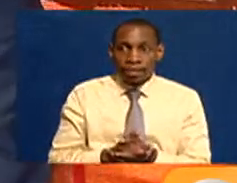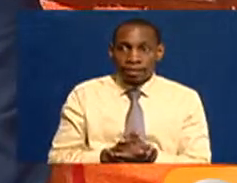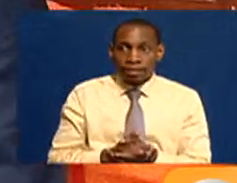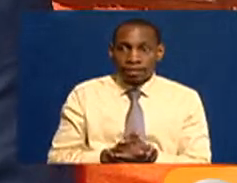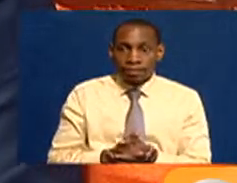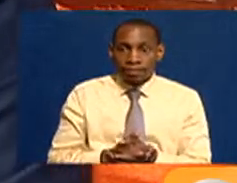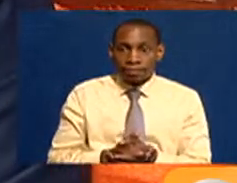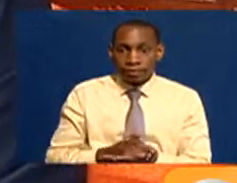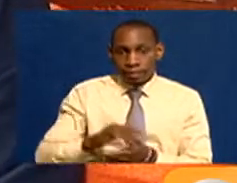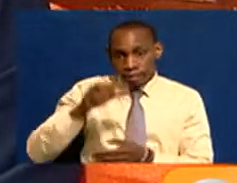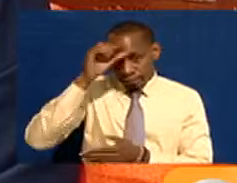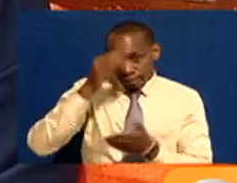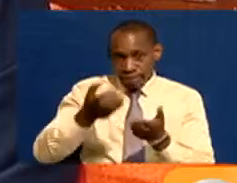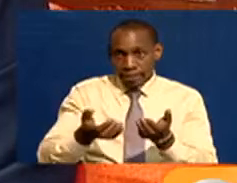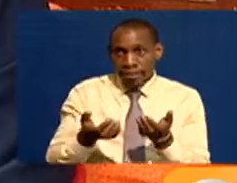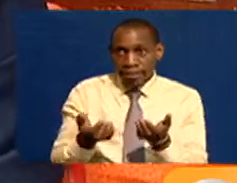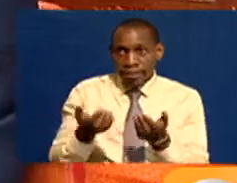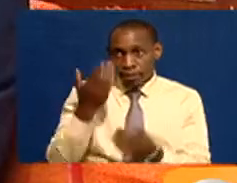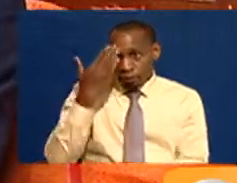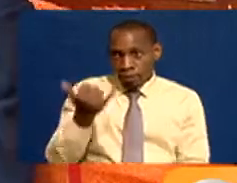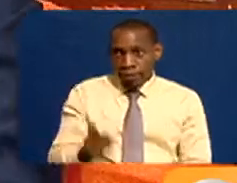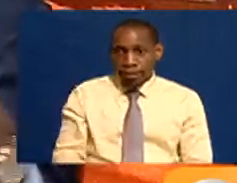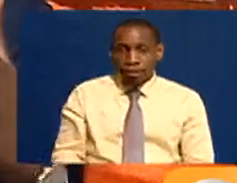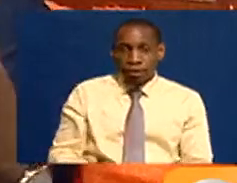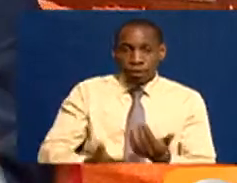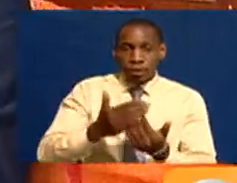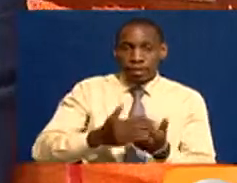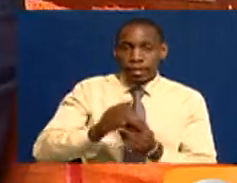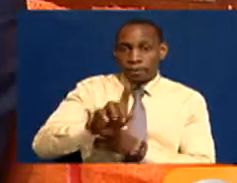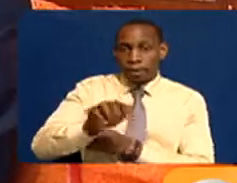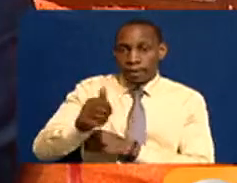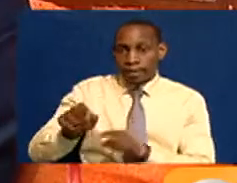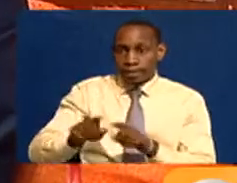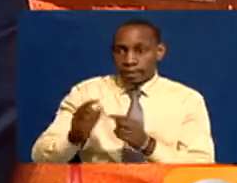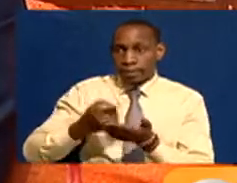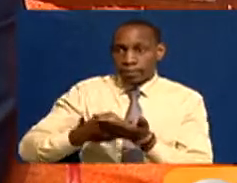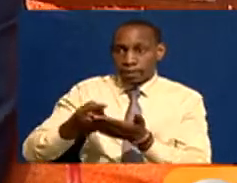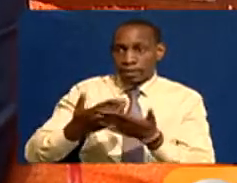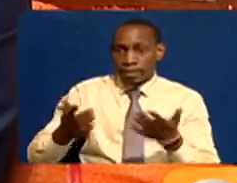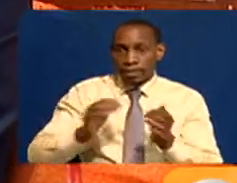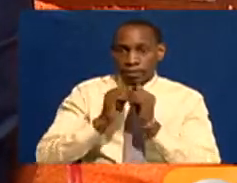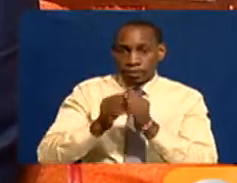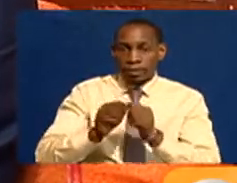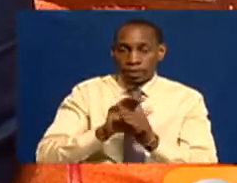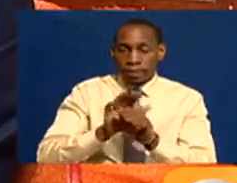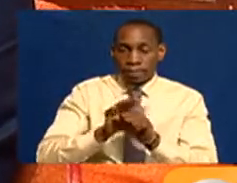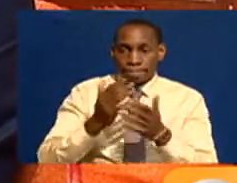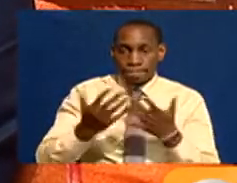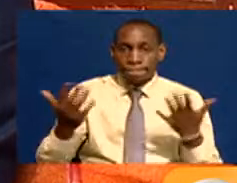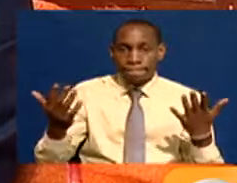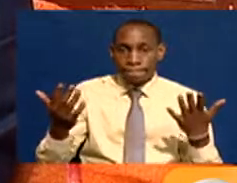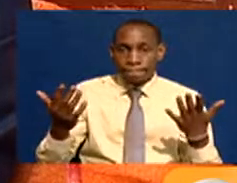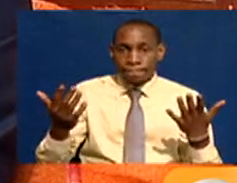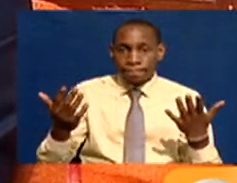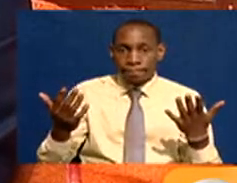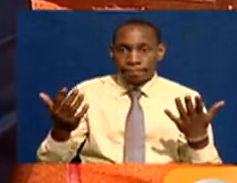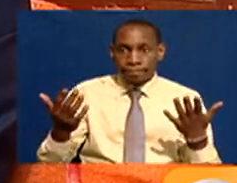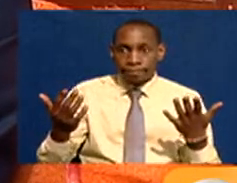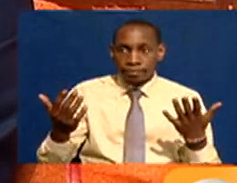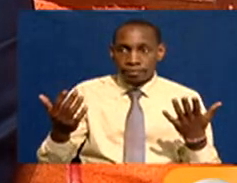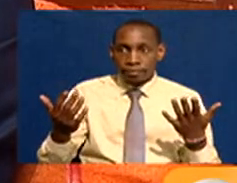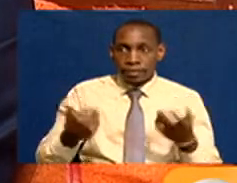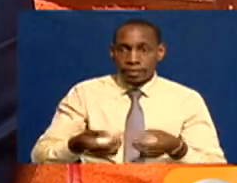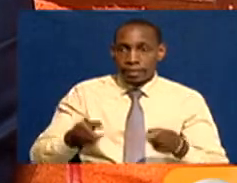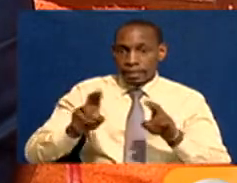then it is you look after each other, you discuss these things together. There's a lot of things that Jeff, unfortunately,